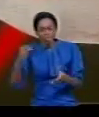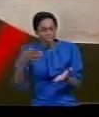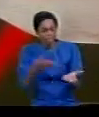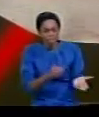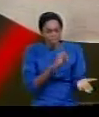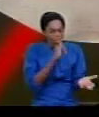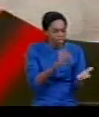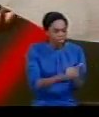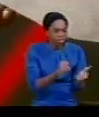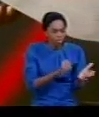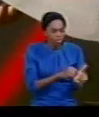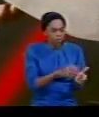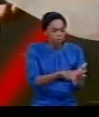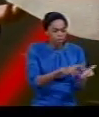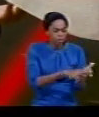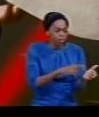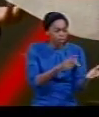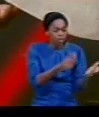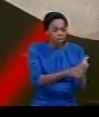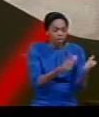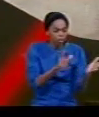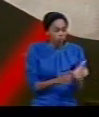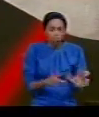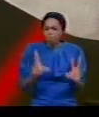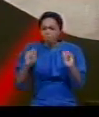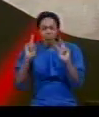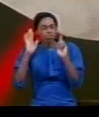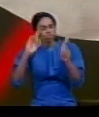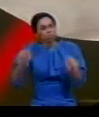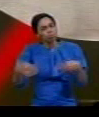laws and everything. Nobody should have gone back to that